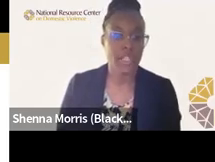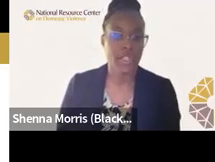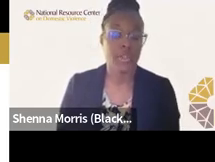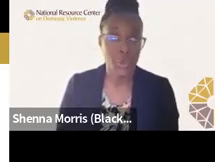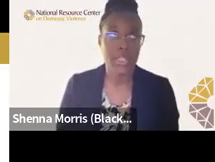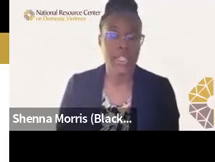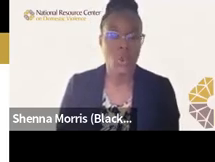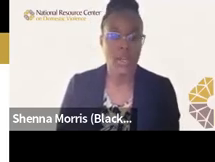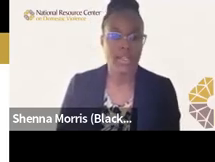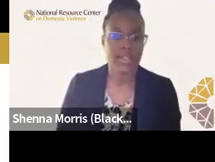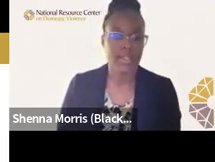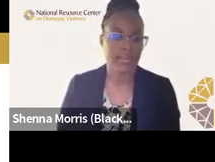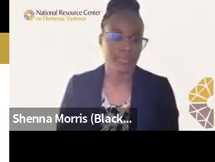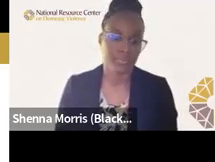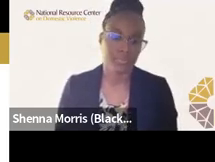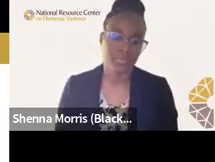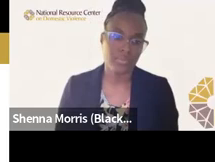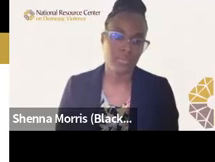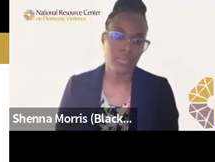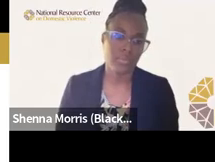the nuisance ordinances.